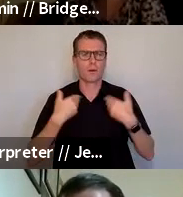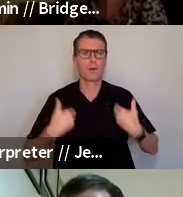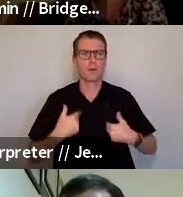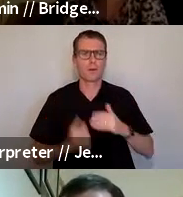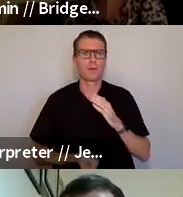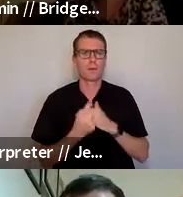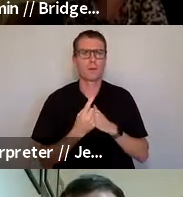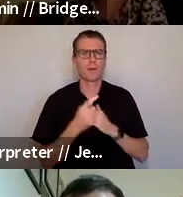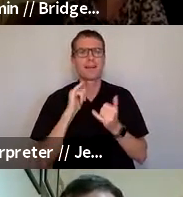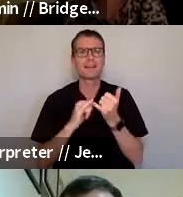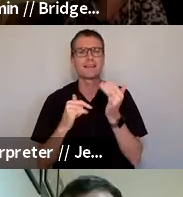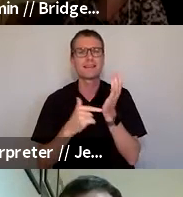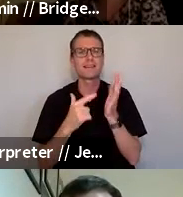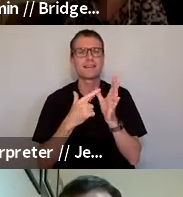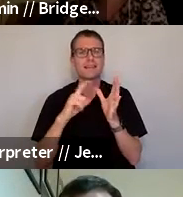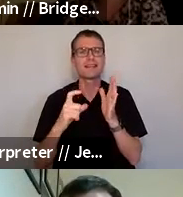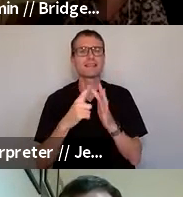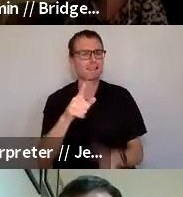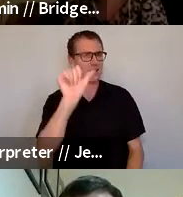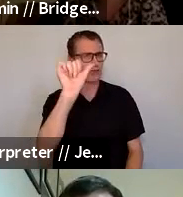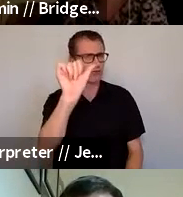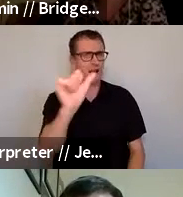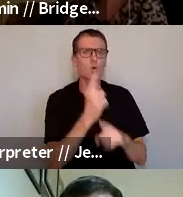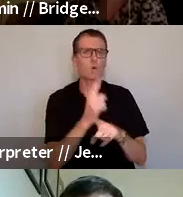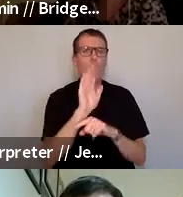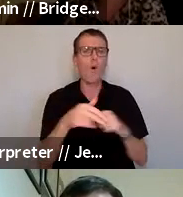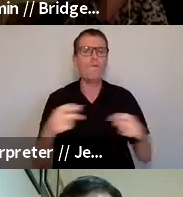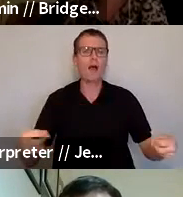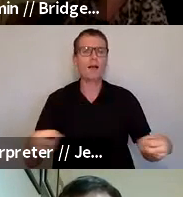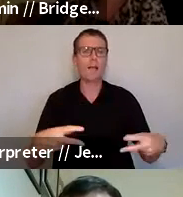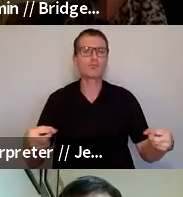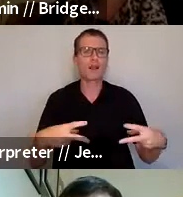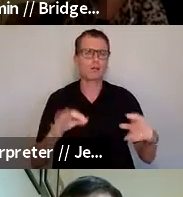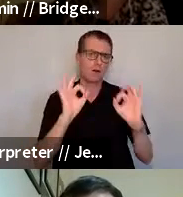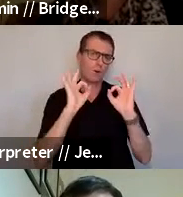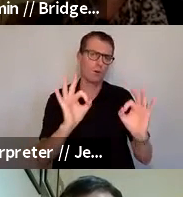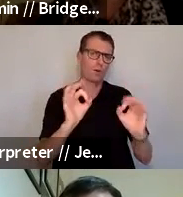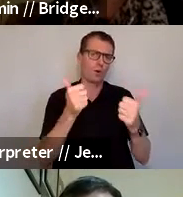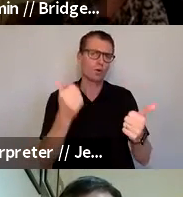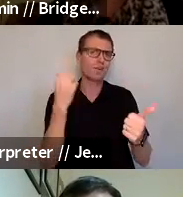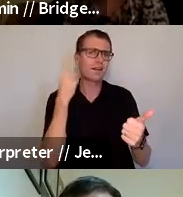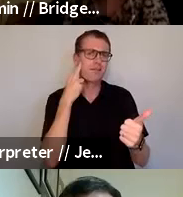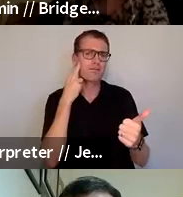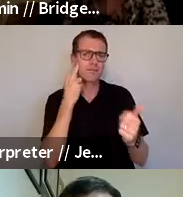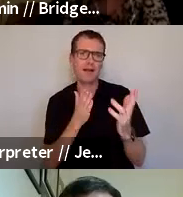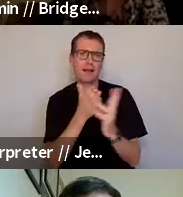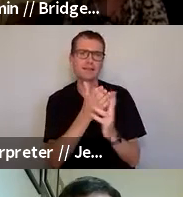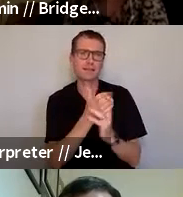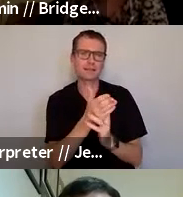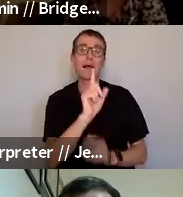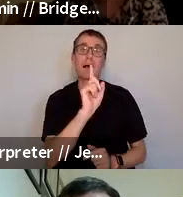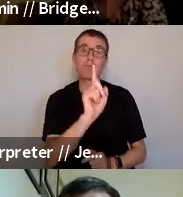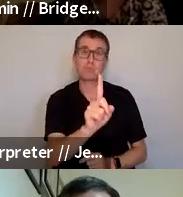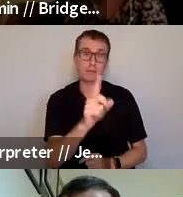for mentioning about captioning, it's a really great thing for the deaf community, but a lot of our community are actually English as a